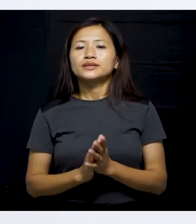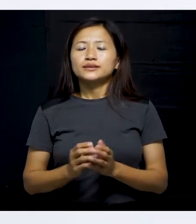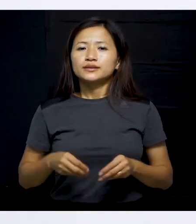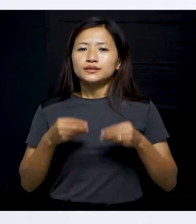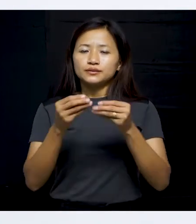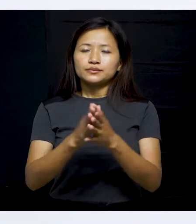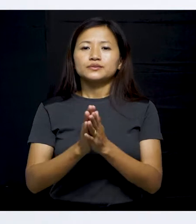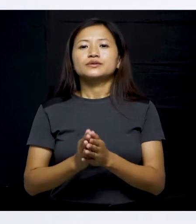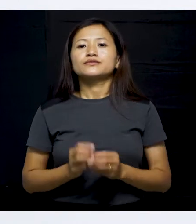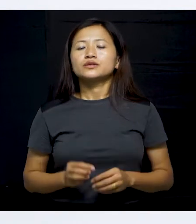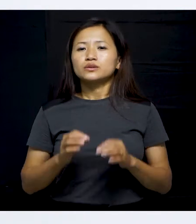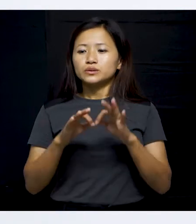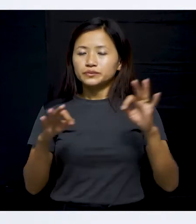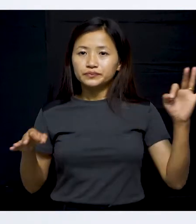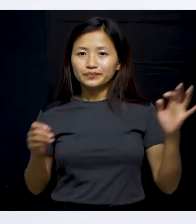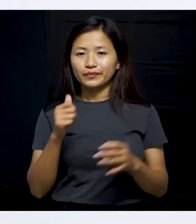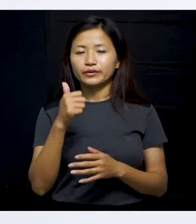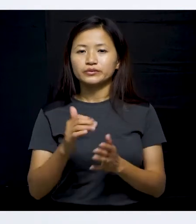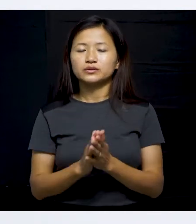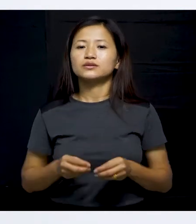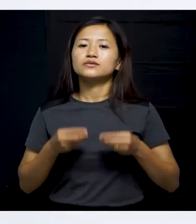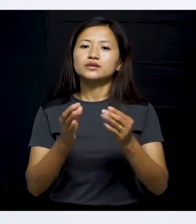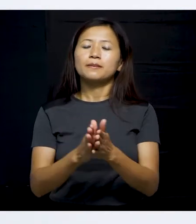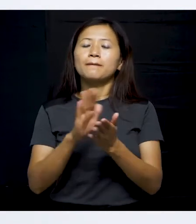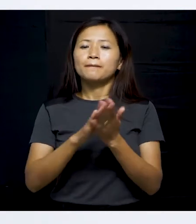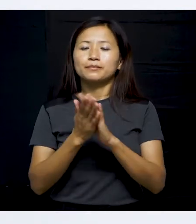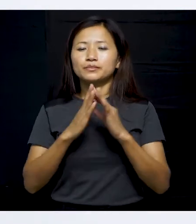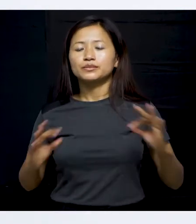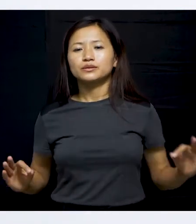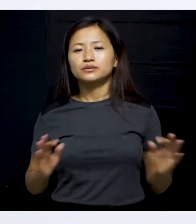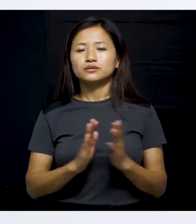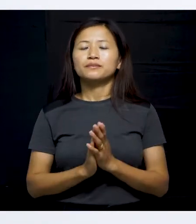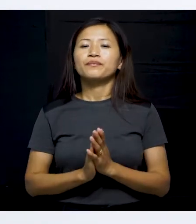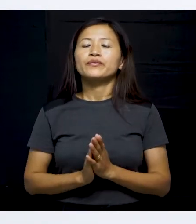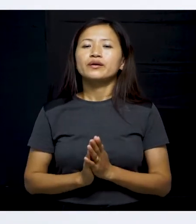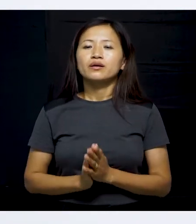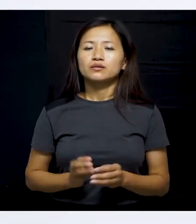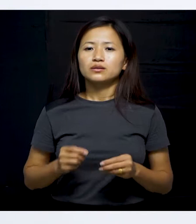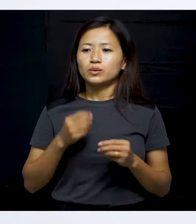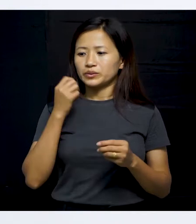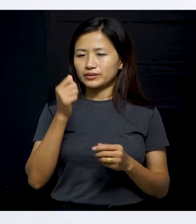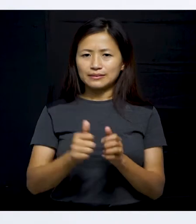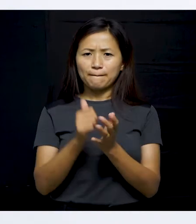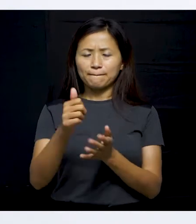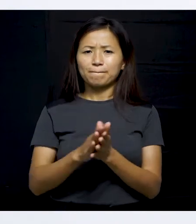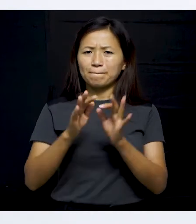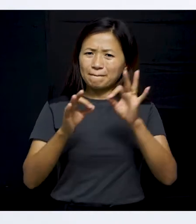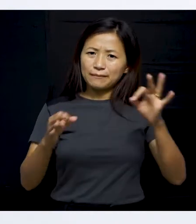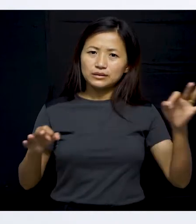gives them prosperity, it gives them peace, whereas the bad spirit is said to give them death and all